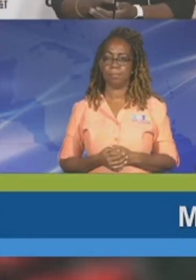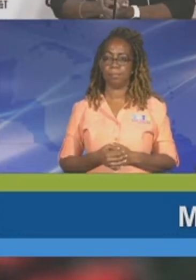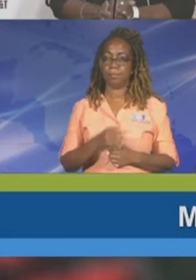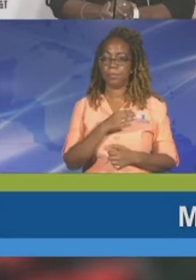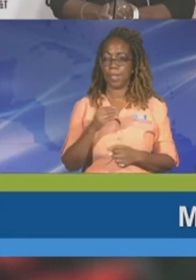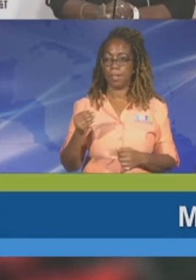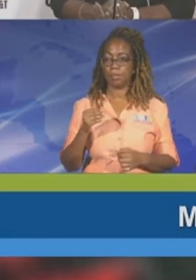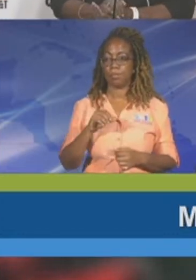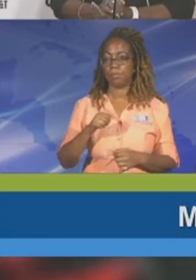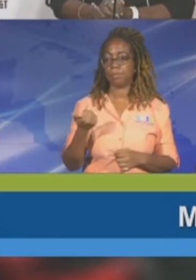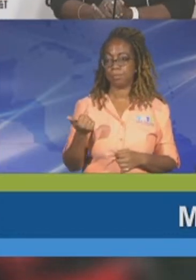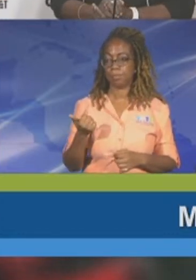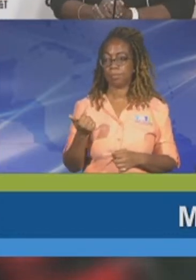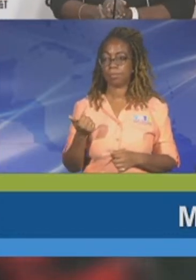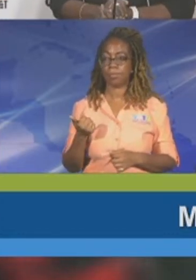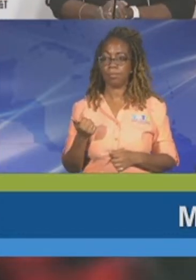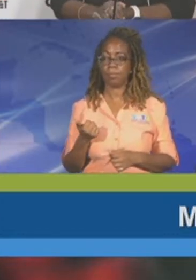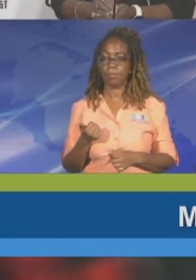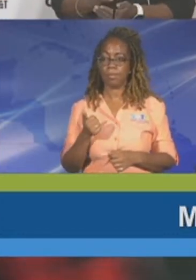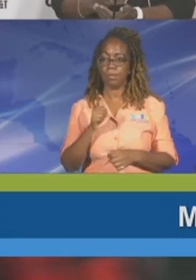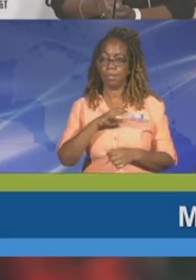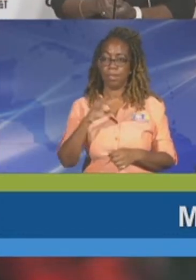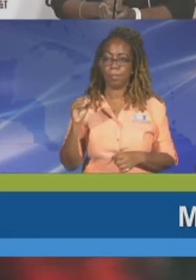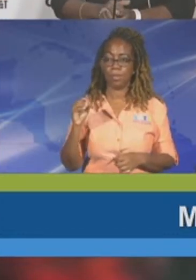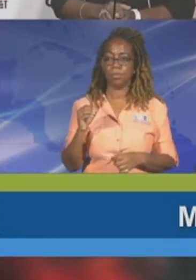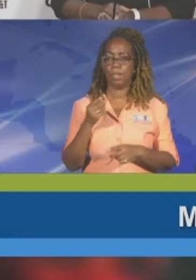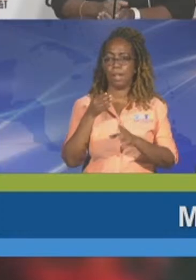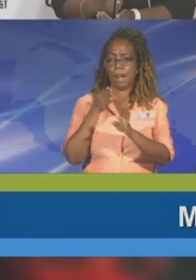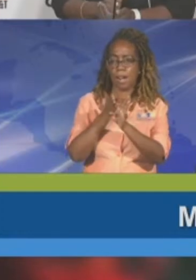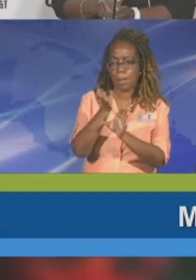providers, individual mental health experts, who have